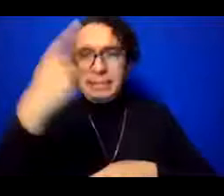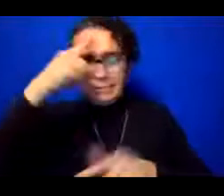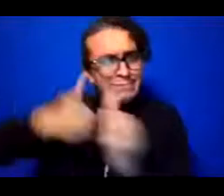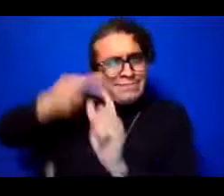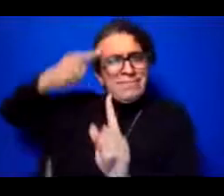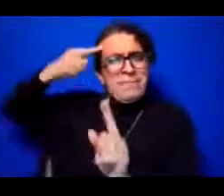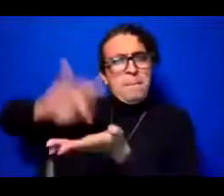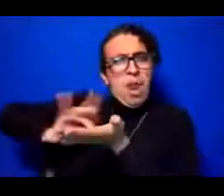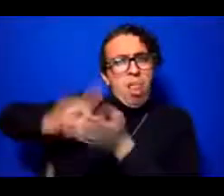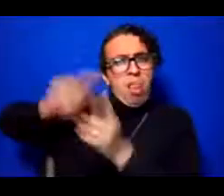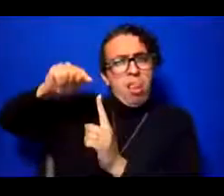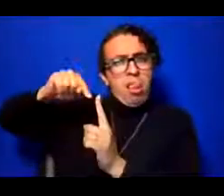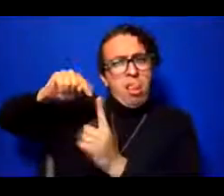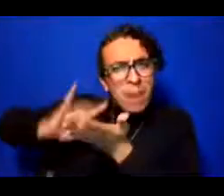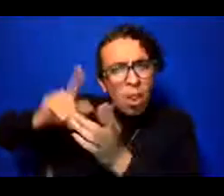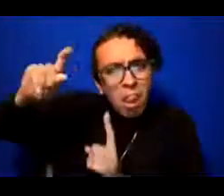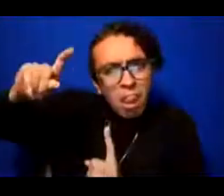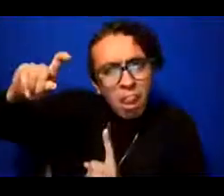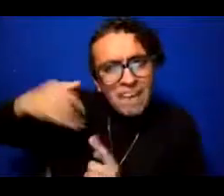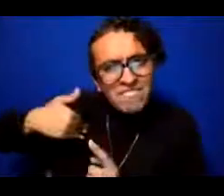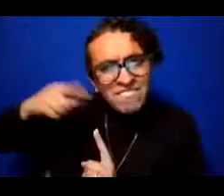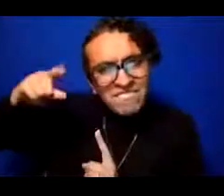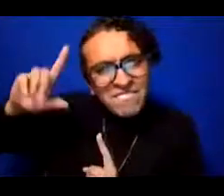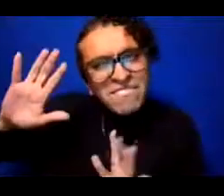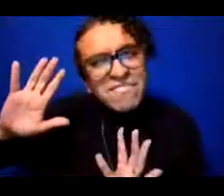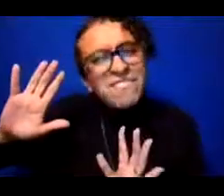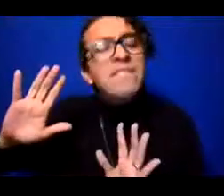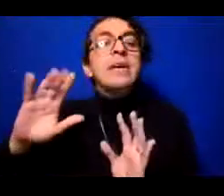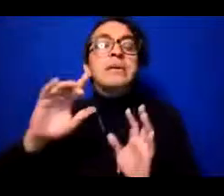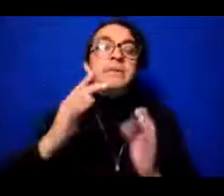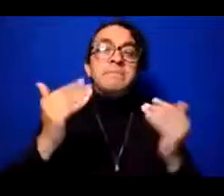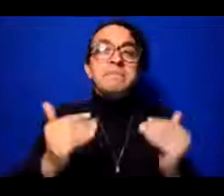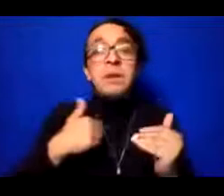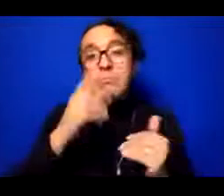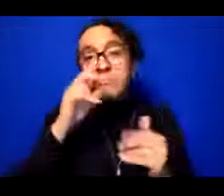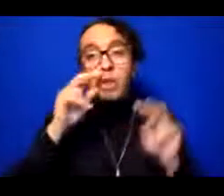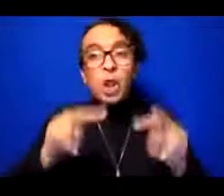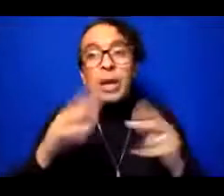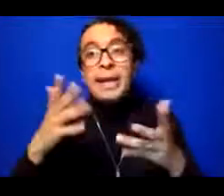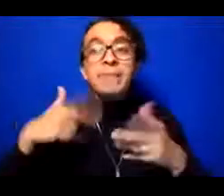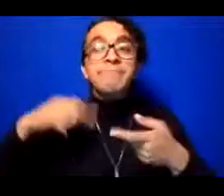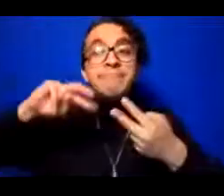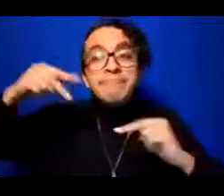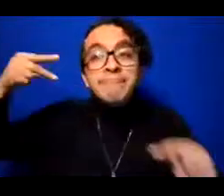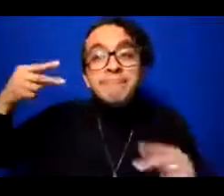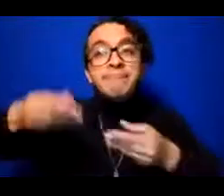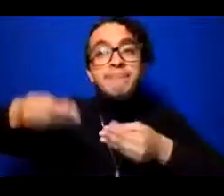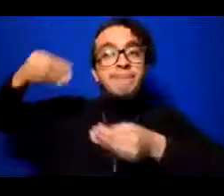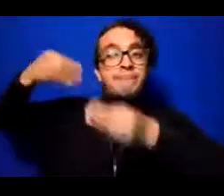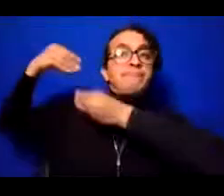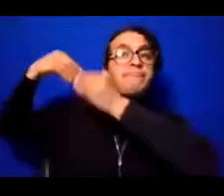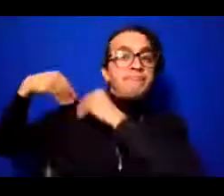there's any specific medical issues going on. And then I might look at maybe a genetic predisposition, the impact of